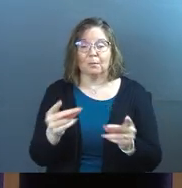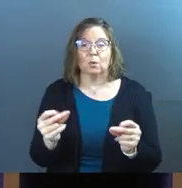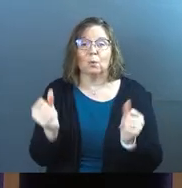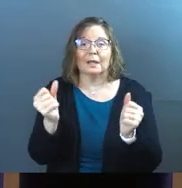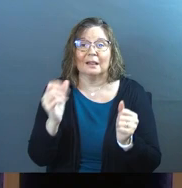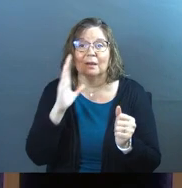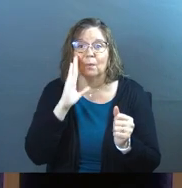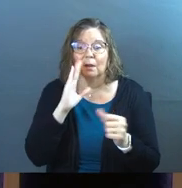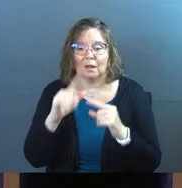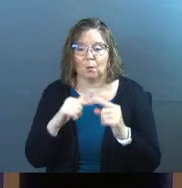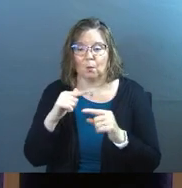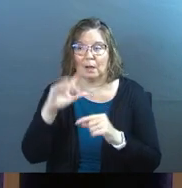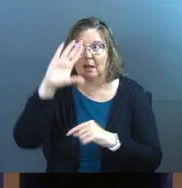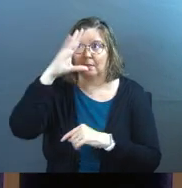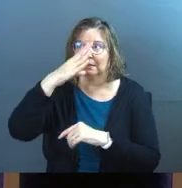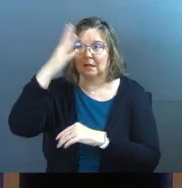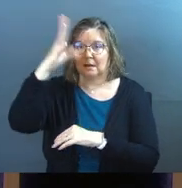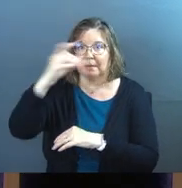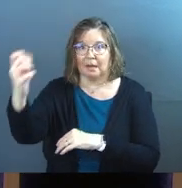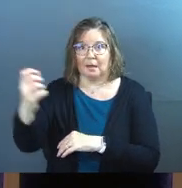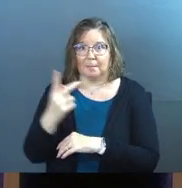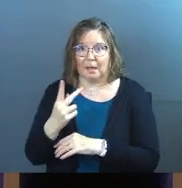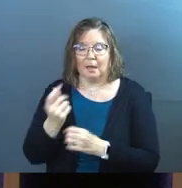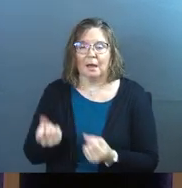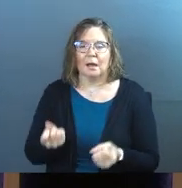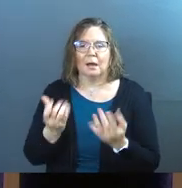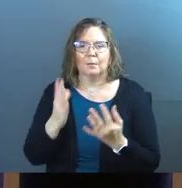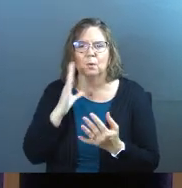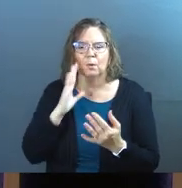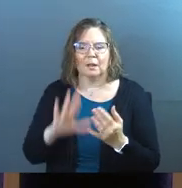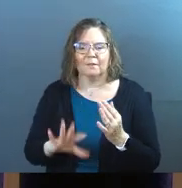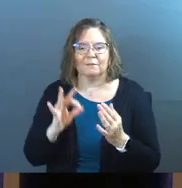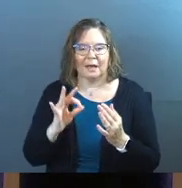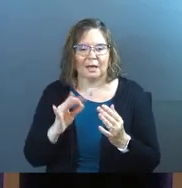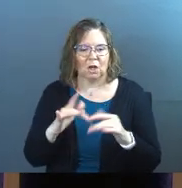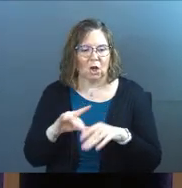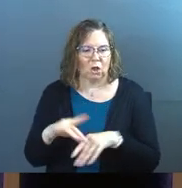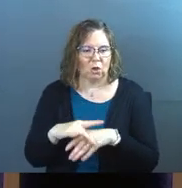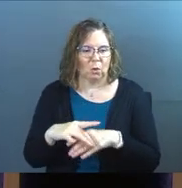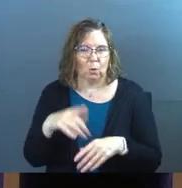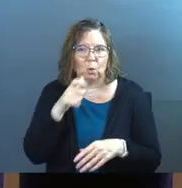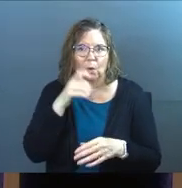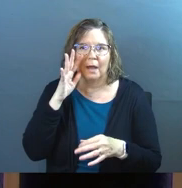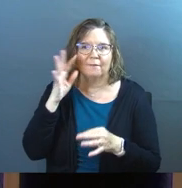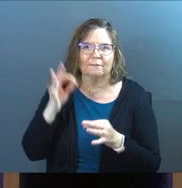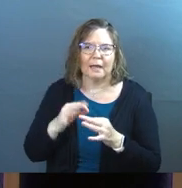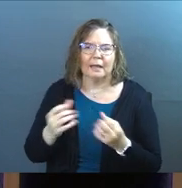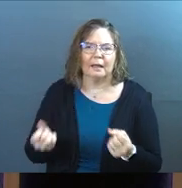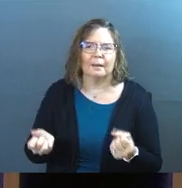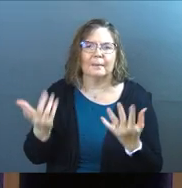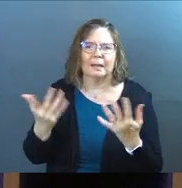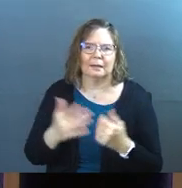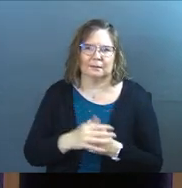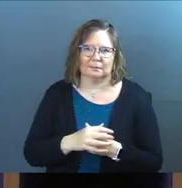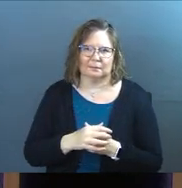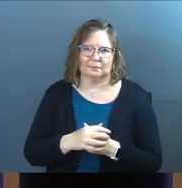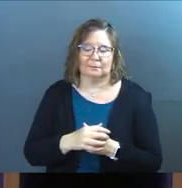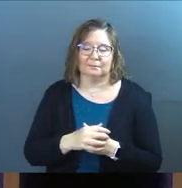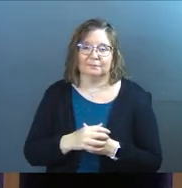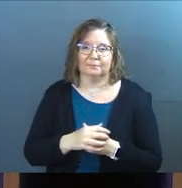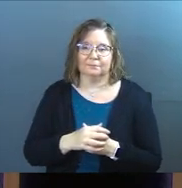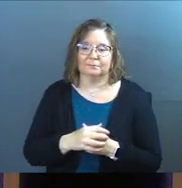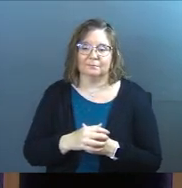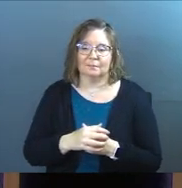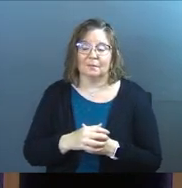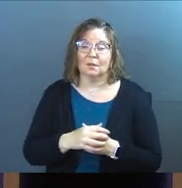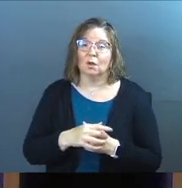quickly. And when the Son of Man returns, how many will he find on the earth who have faith? So you've